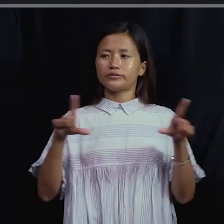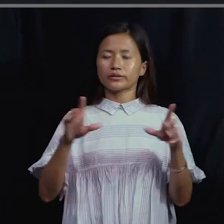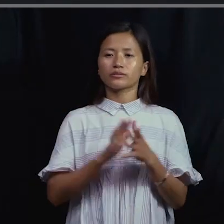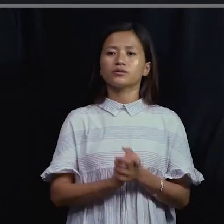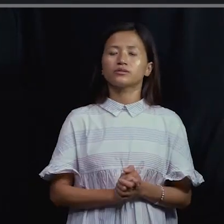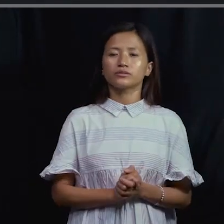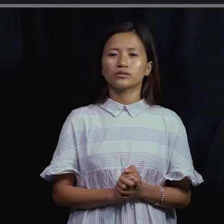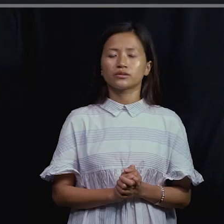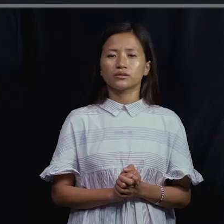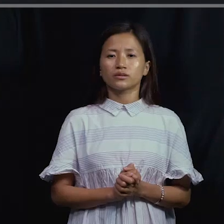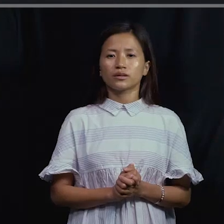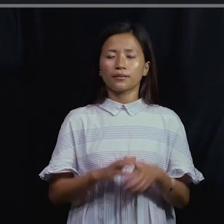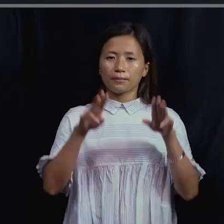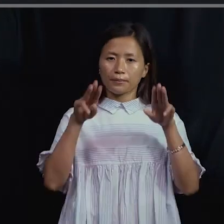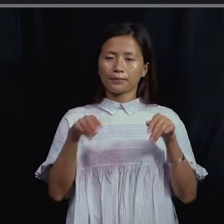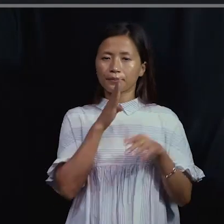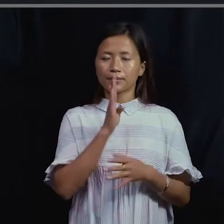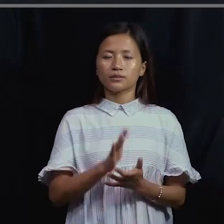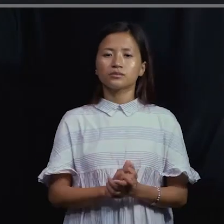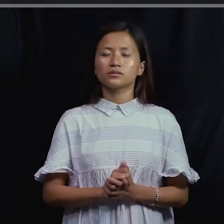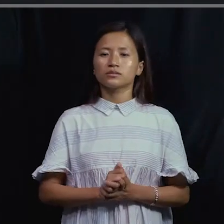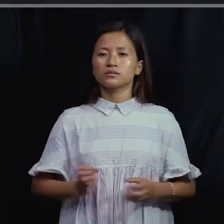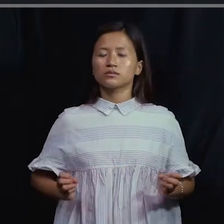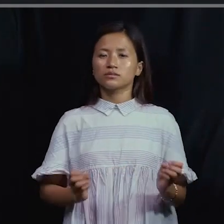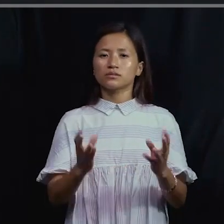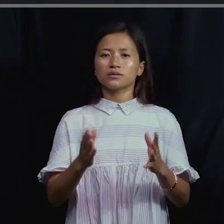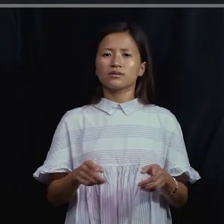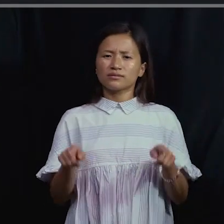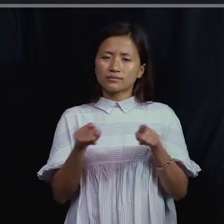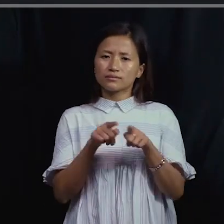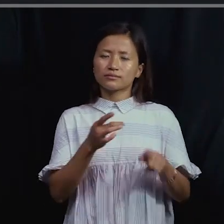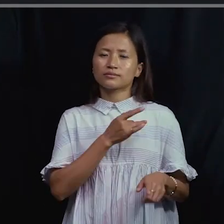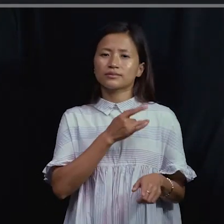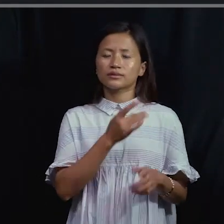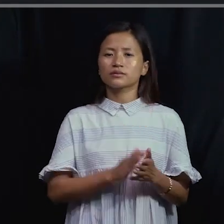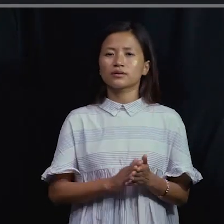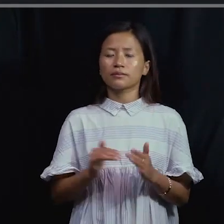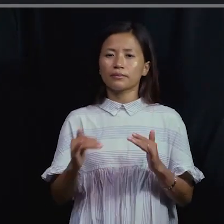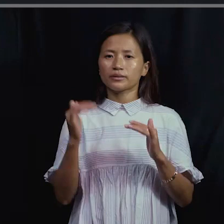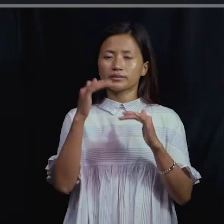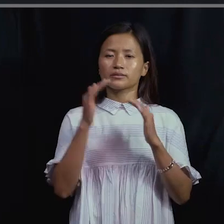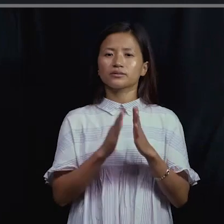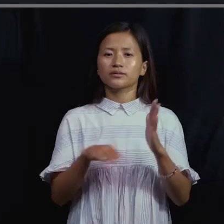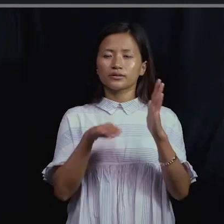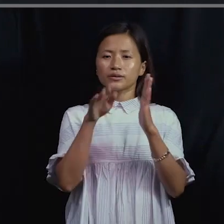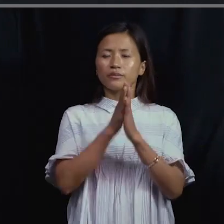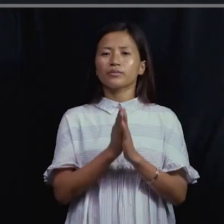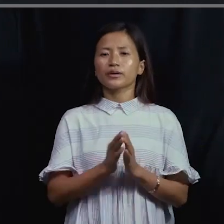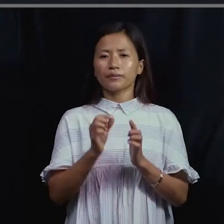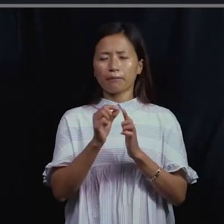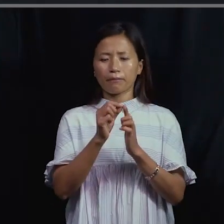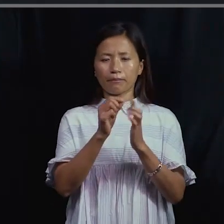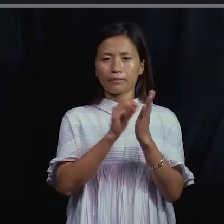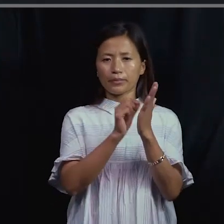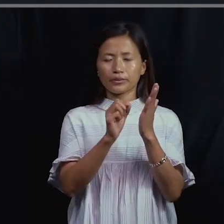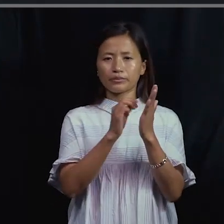is apt for language? Maybe some of you, you might start liking to or build an interest in writing poetry, for